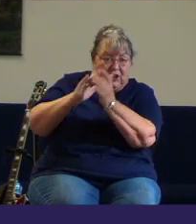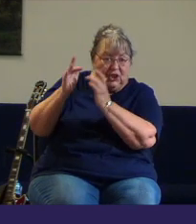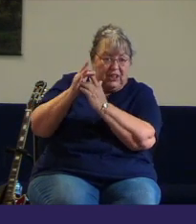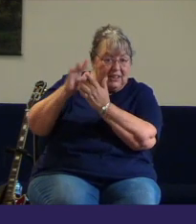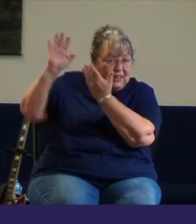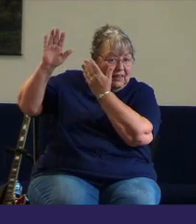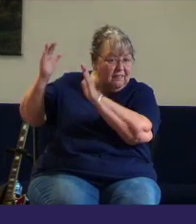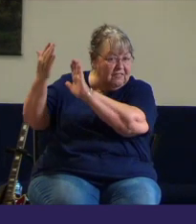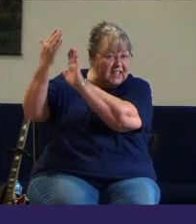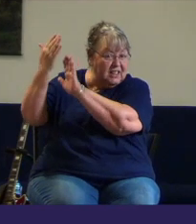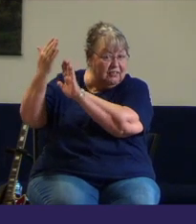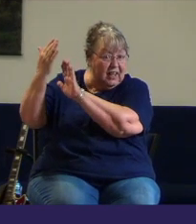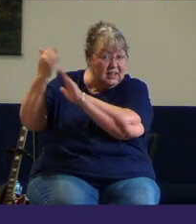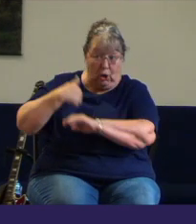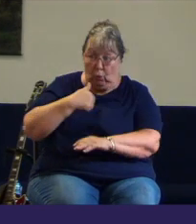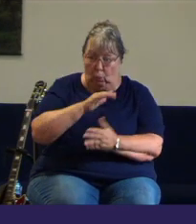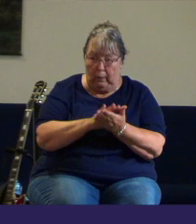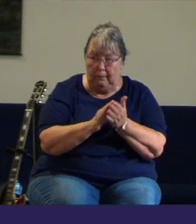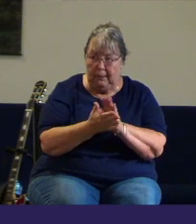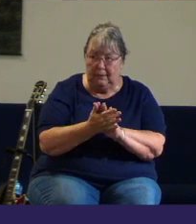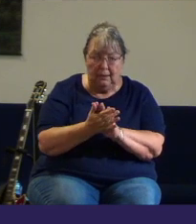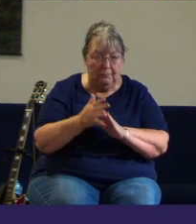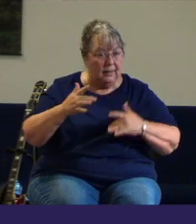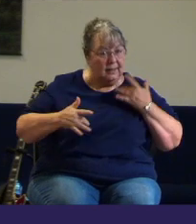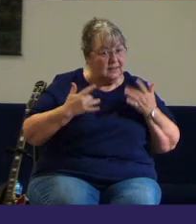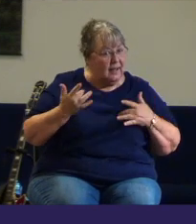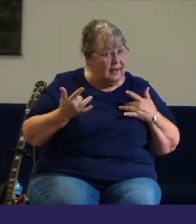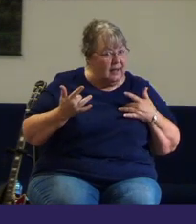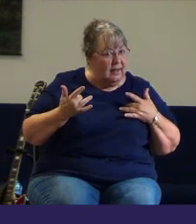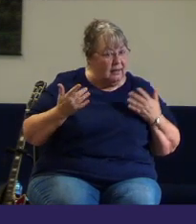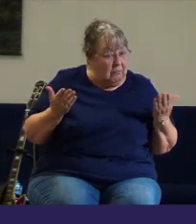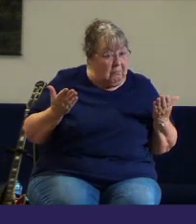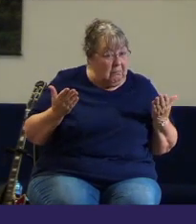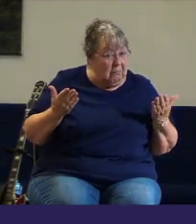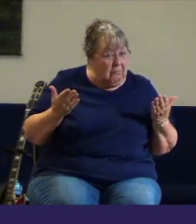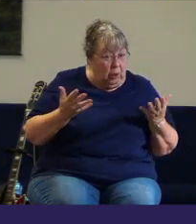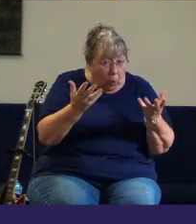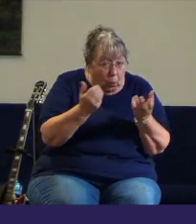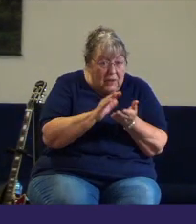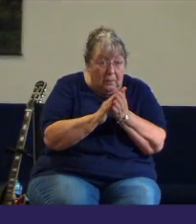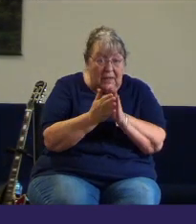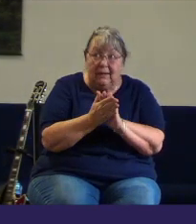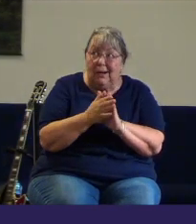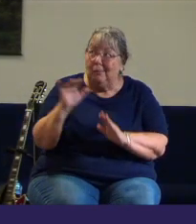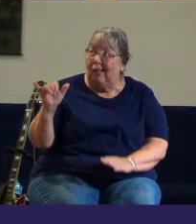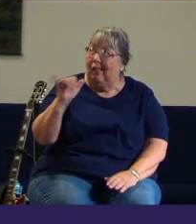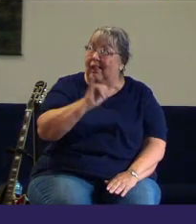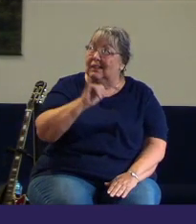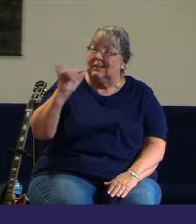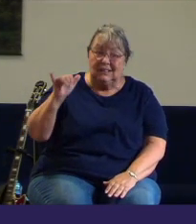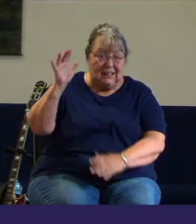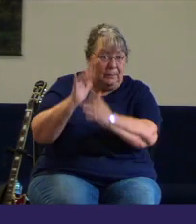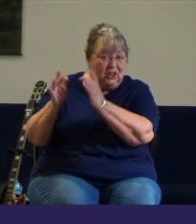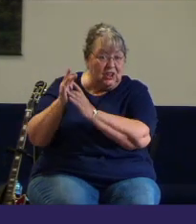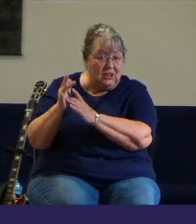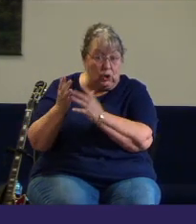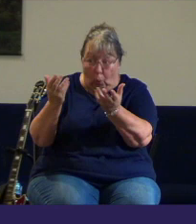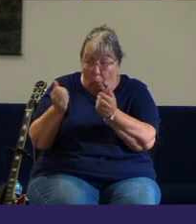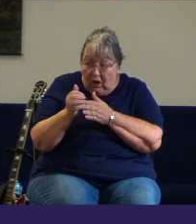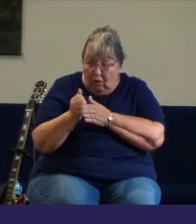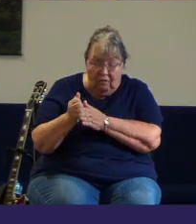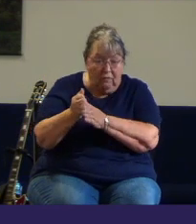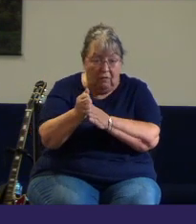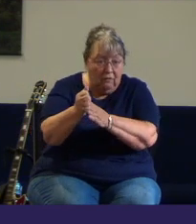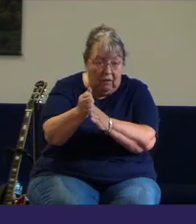do we get as excited? Do we want to be like him? Is he someone we want to follow? Is he someone we want to